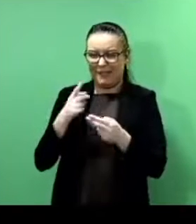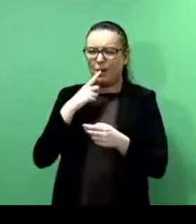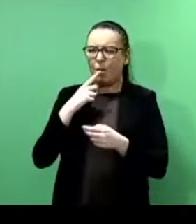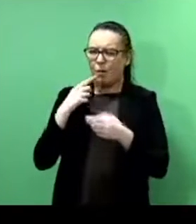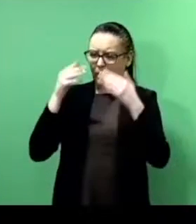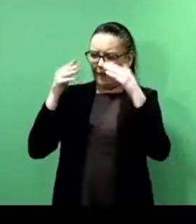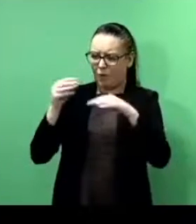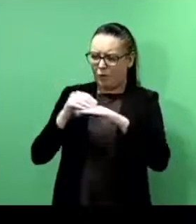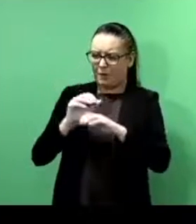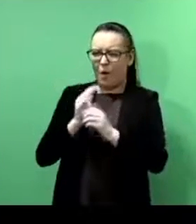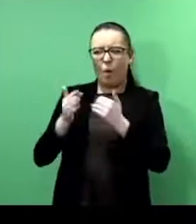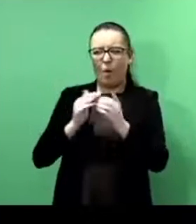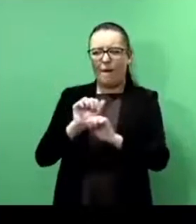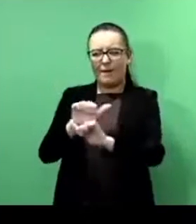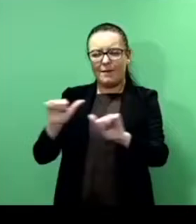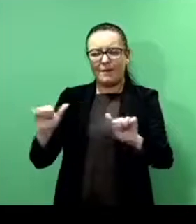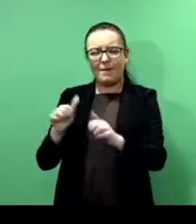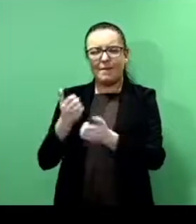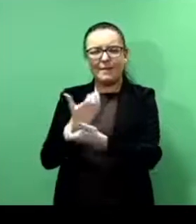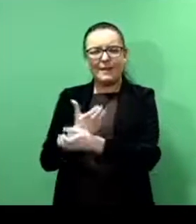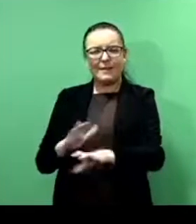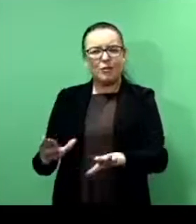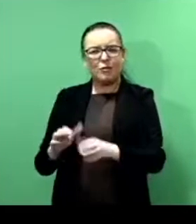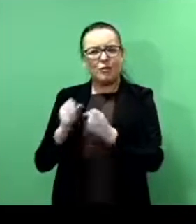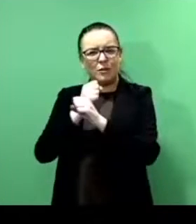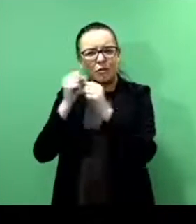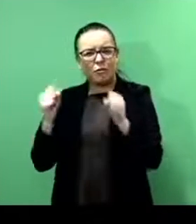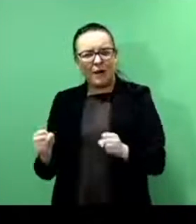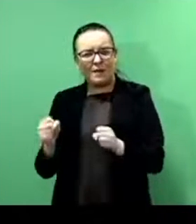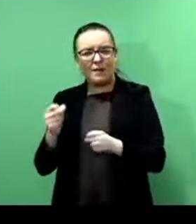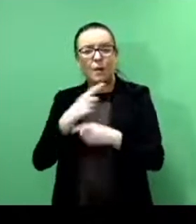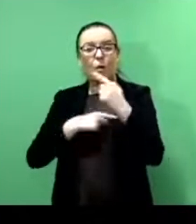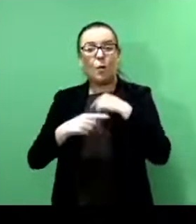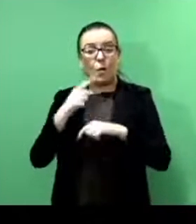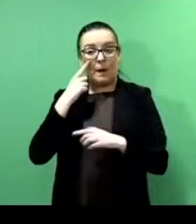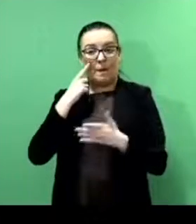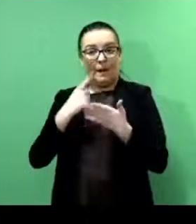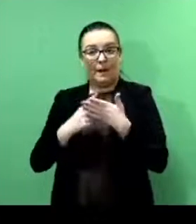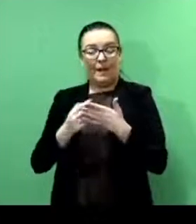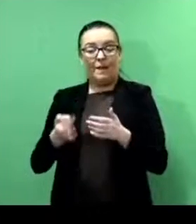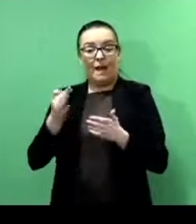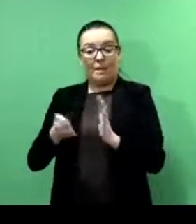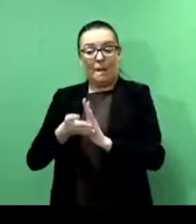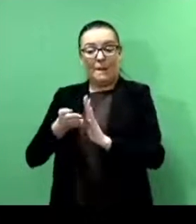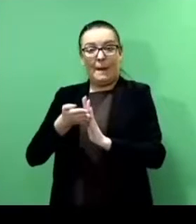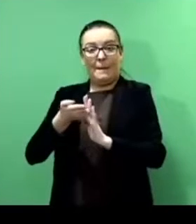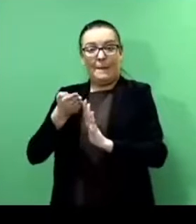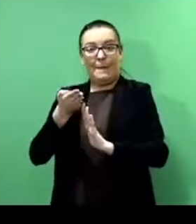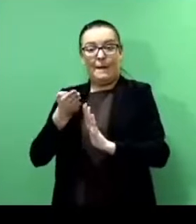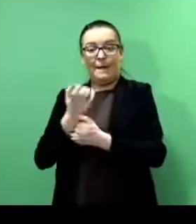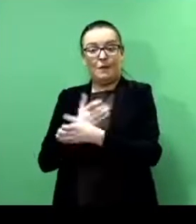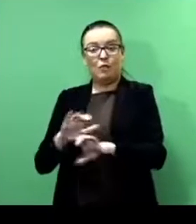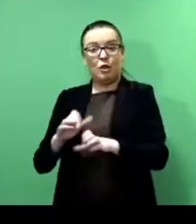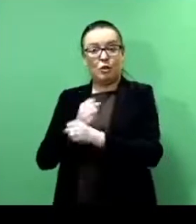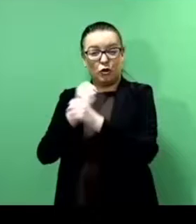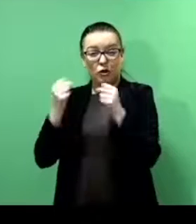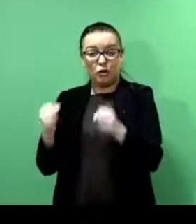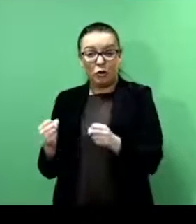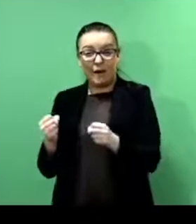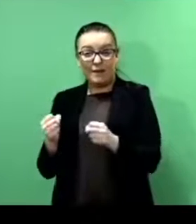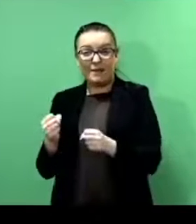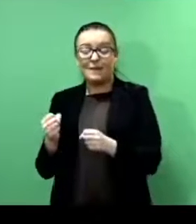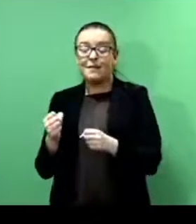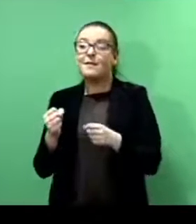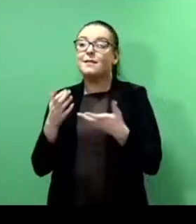are their strengths? Because we have a firm belief that if we are building on those strengths, other things will happen, alongside that. And